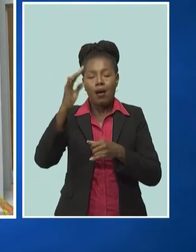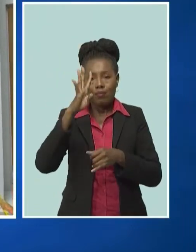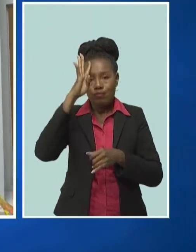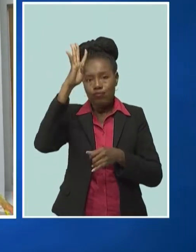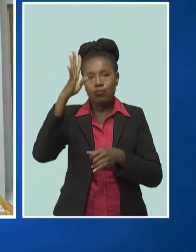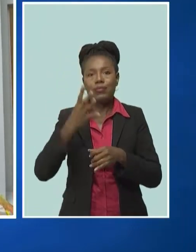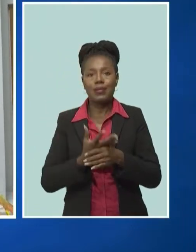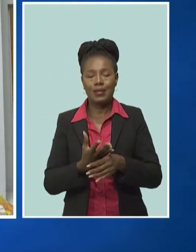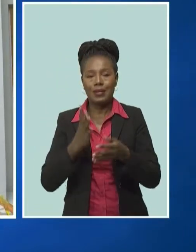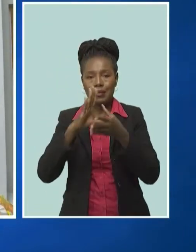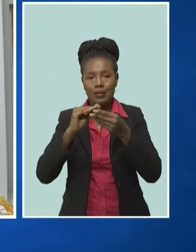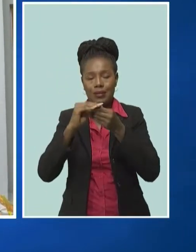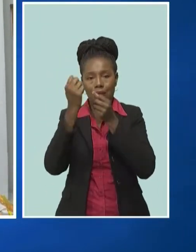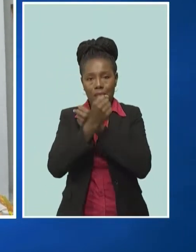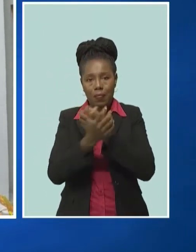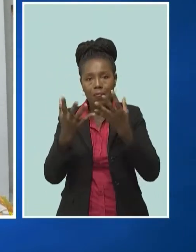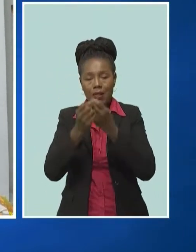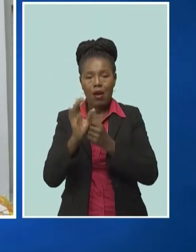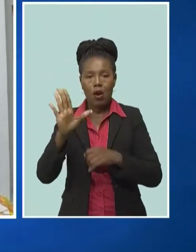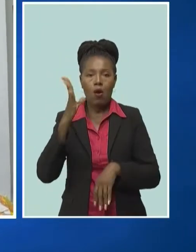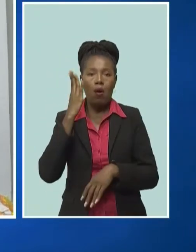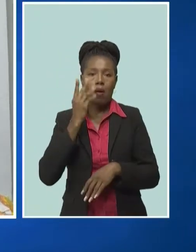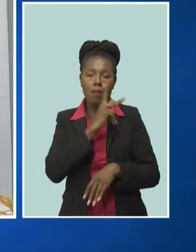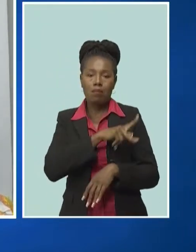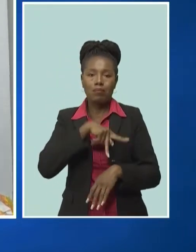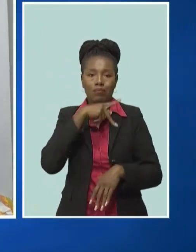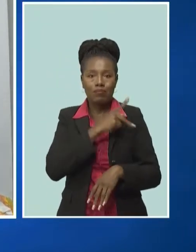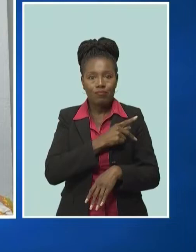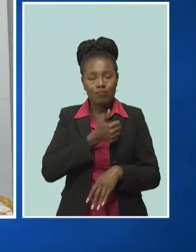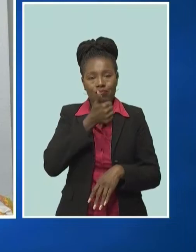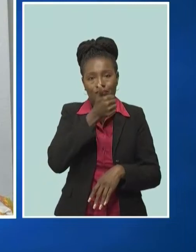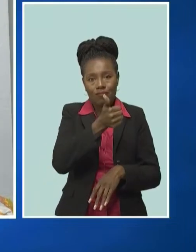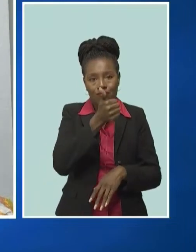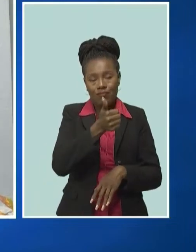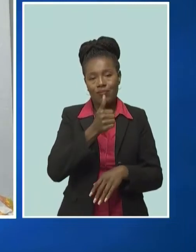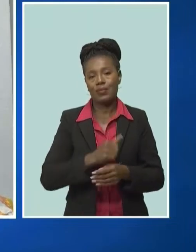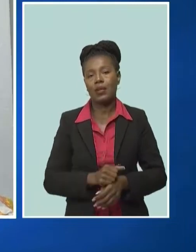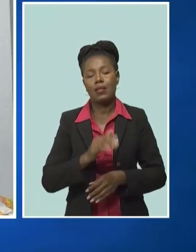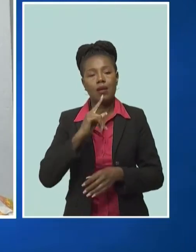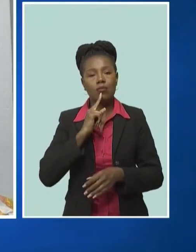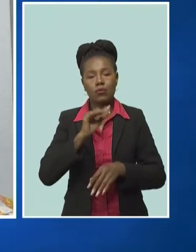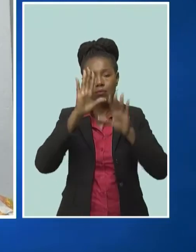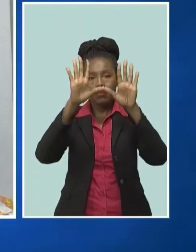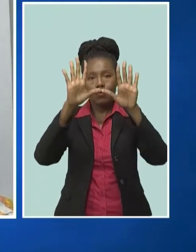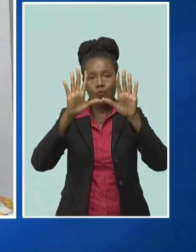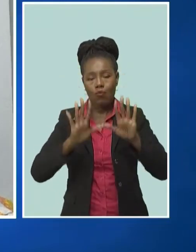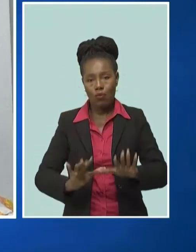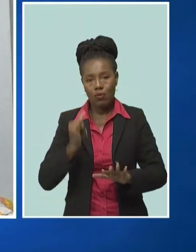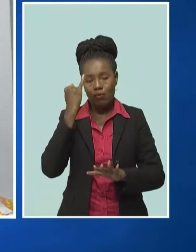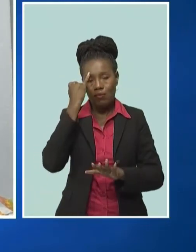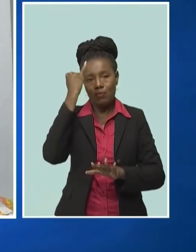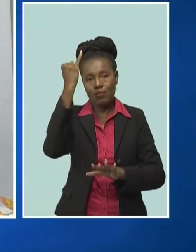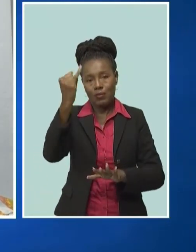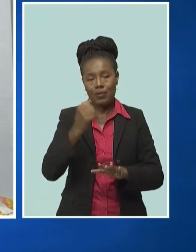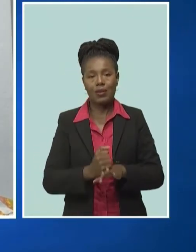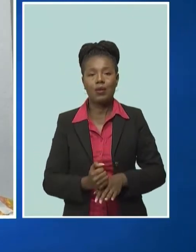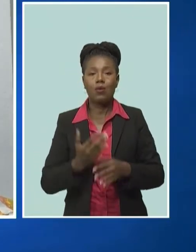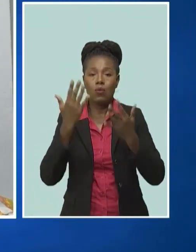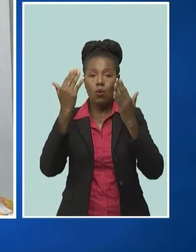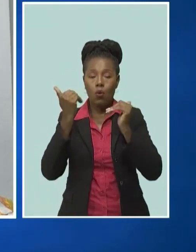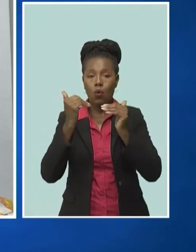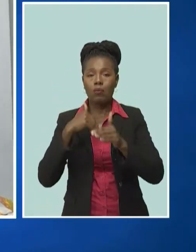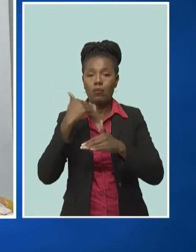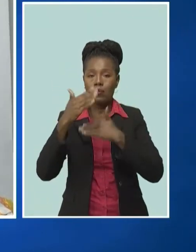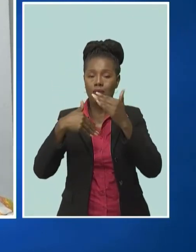allows her to express her personality and who she is. And this was just a wonderful initiative, and we look forward to doing more.